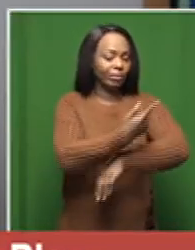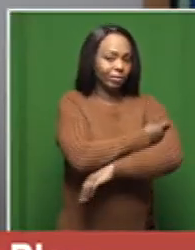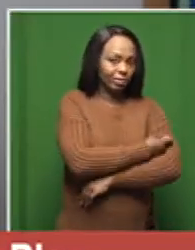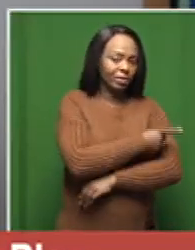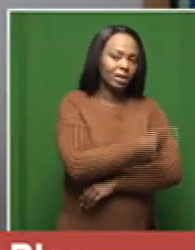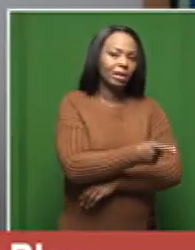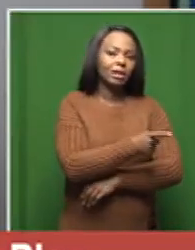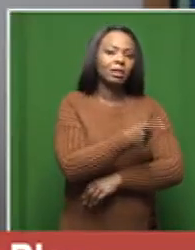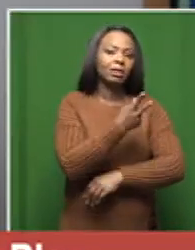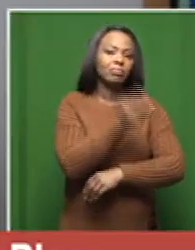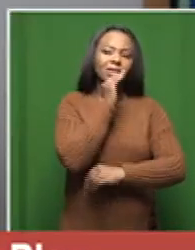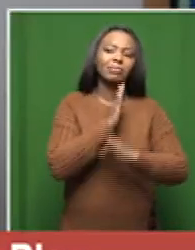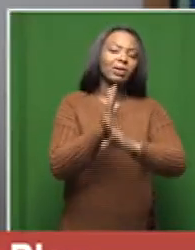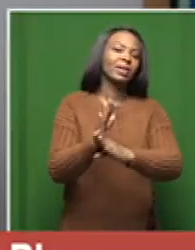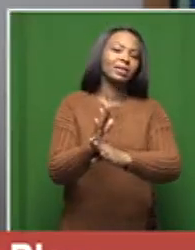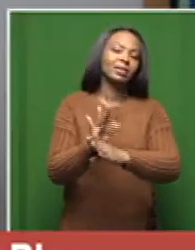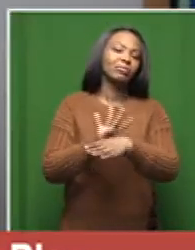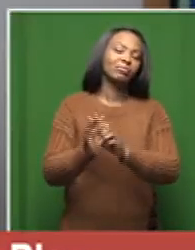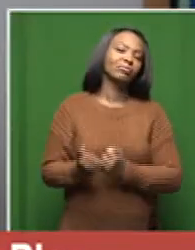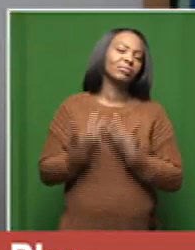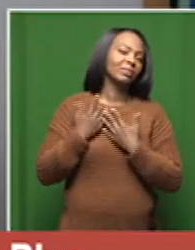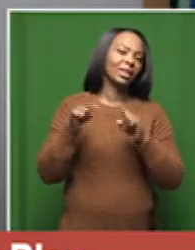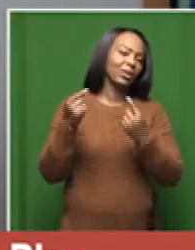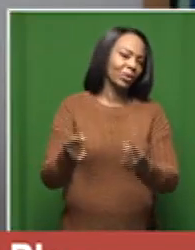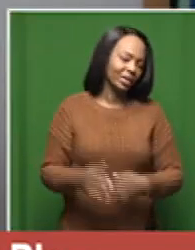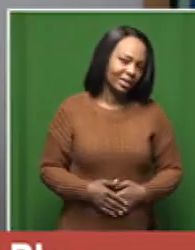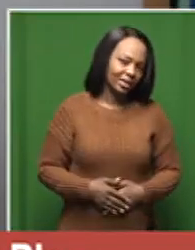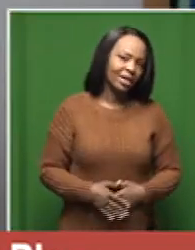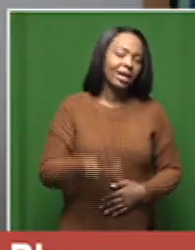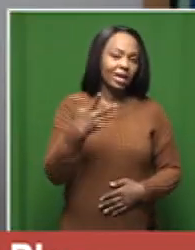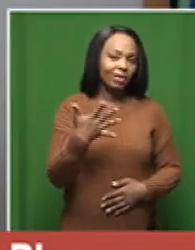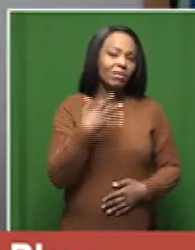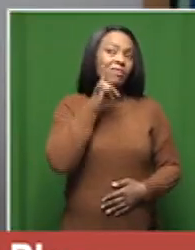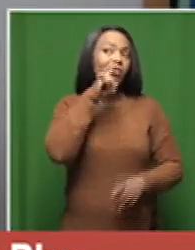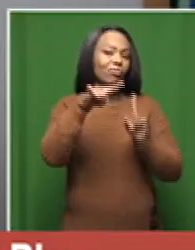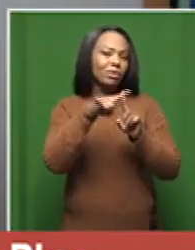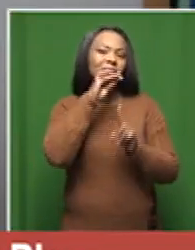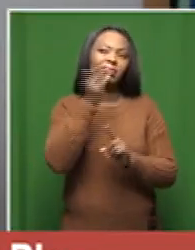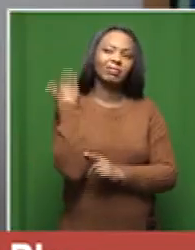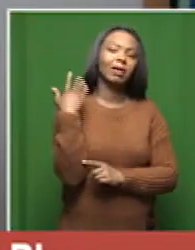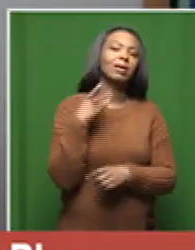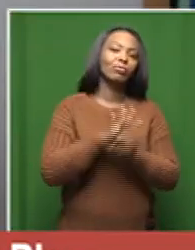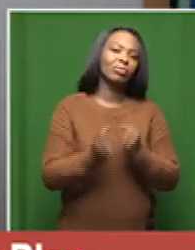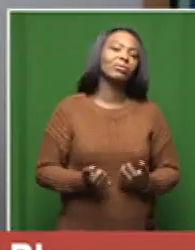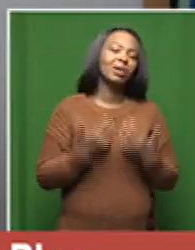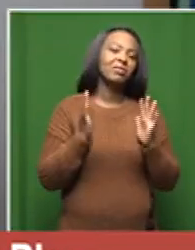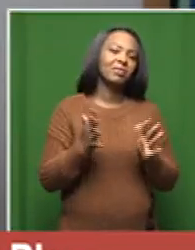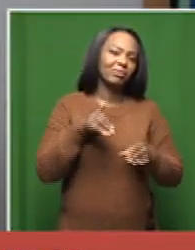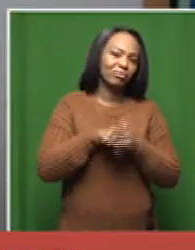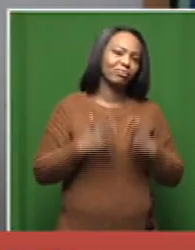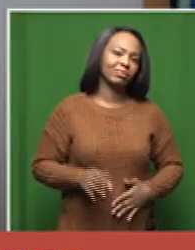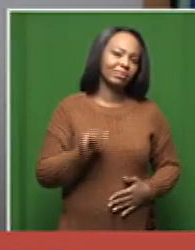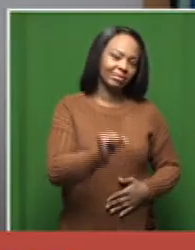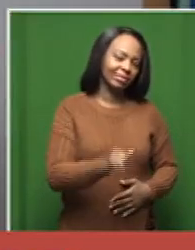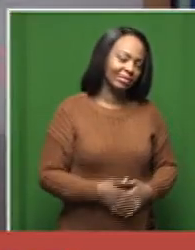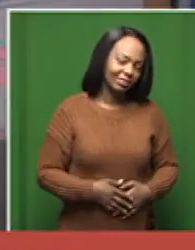the vaccine won't prevent infection. So if you do test positive, it means you've been infected. All right, and just